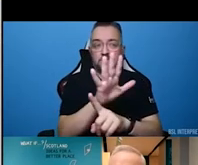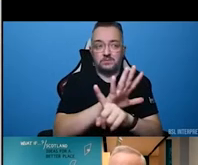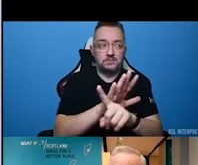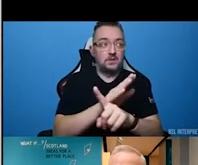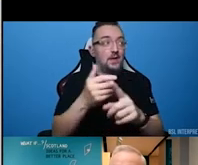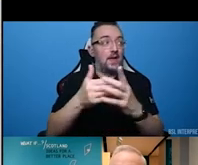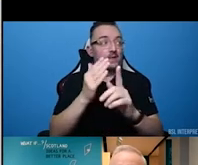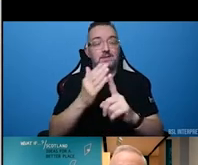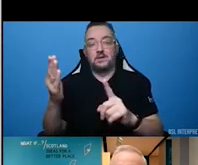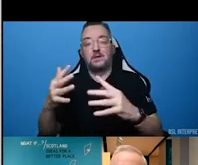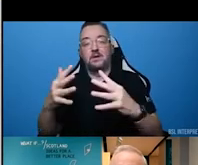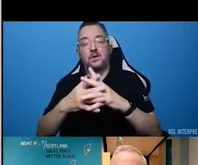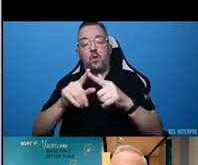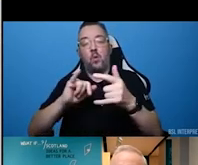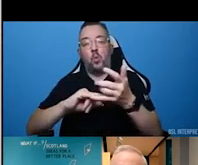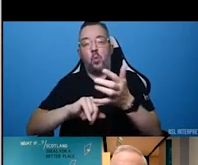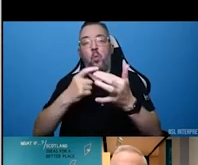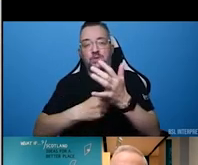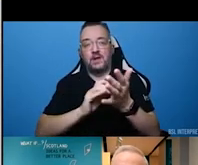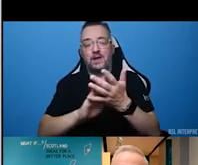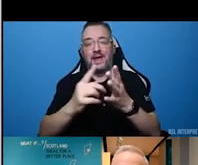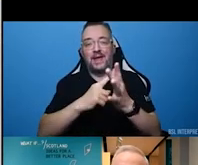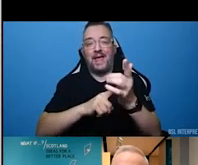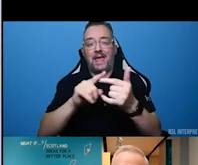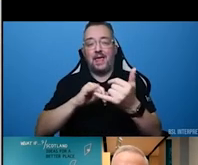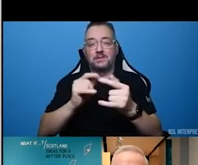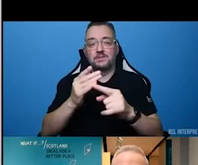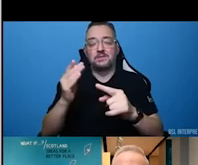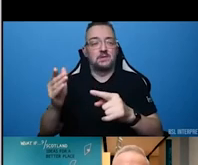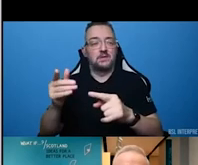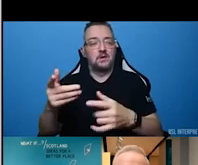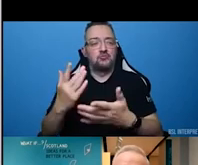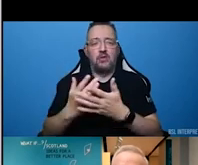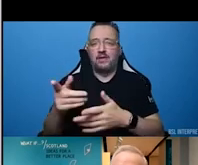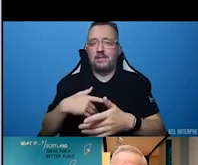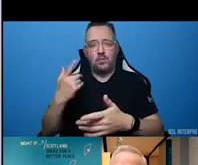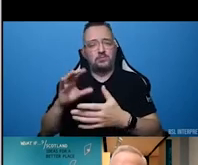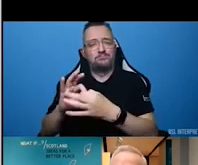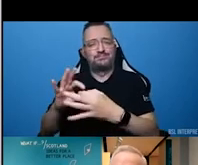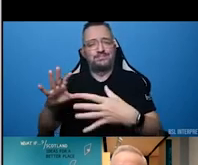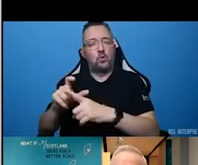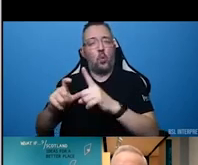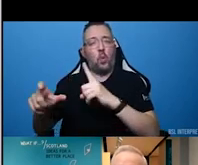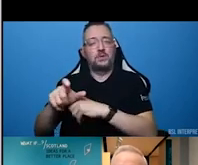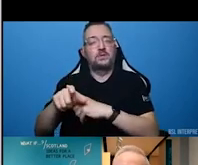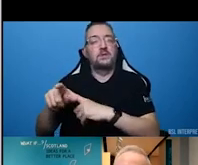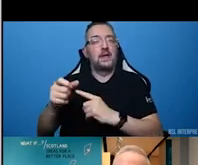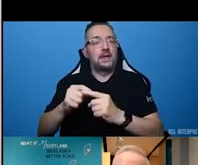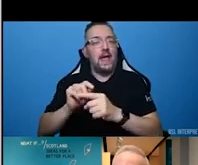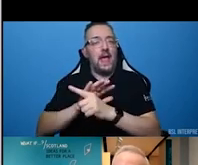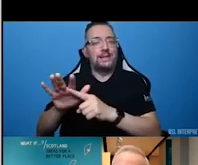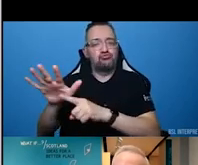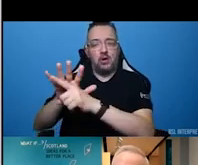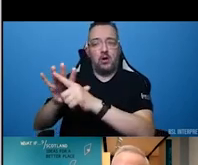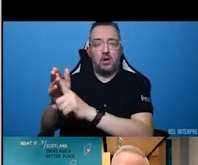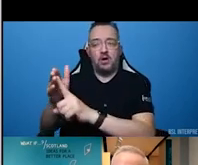also Westerhales, which is a disenfranchised community on the fringes of Edinburgh, well